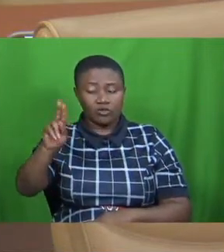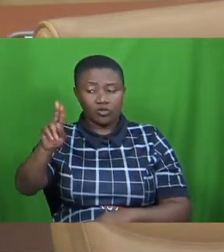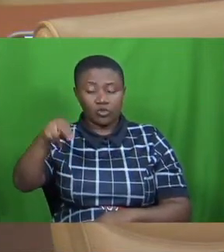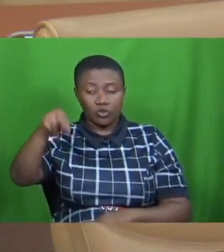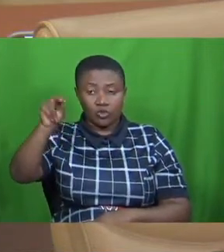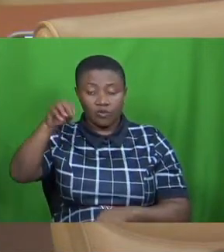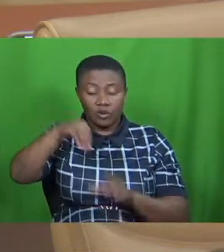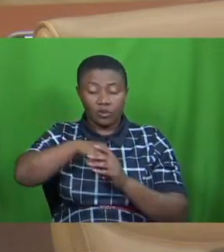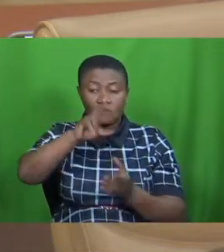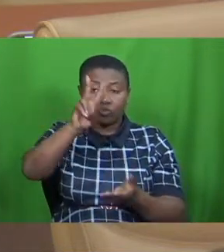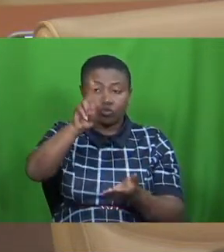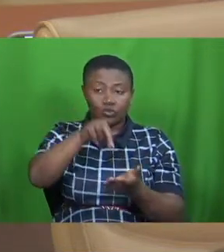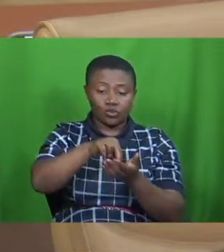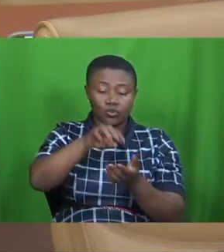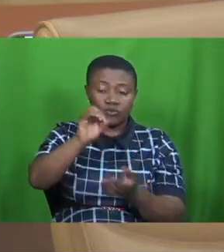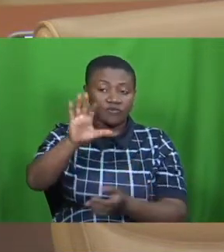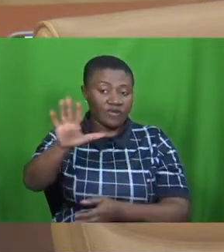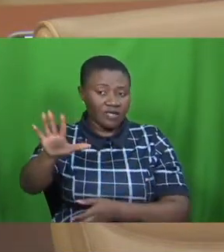2005.